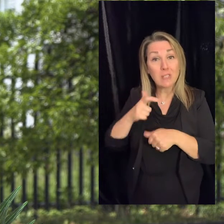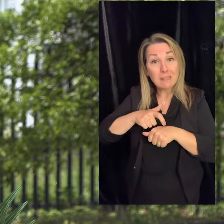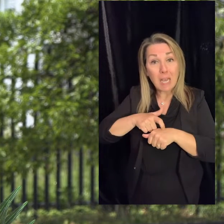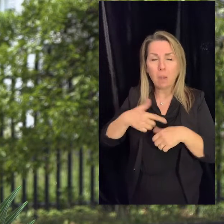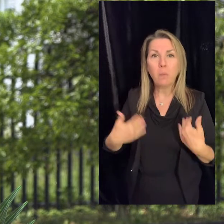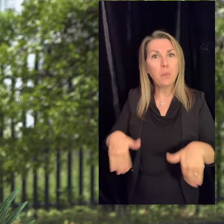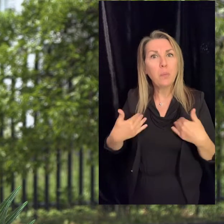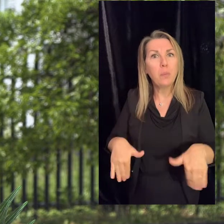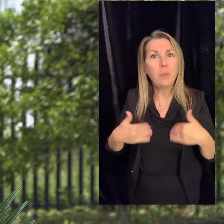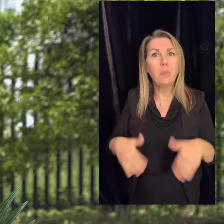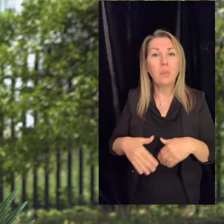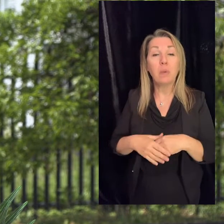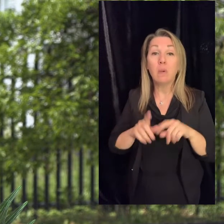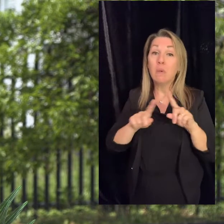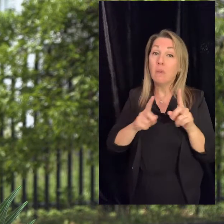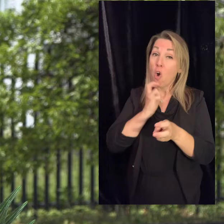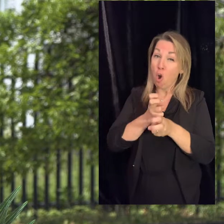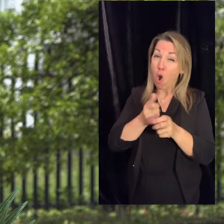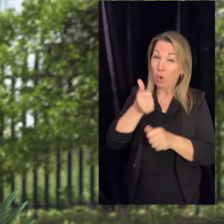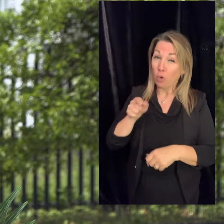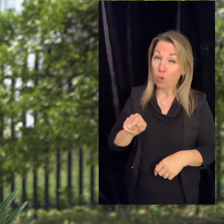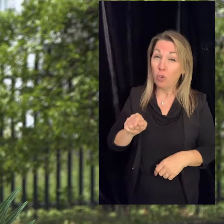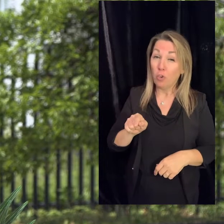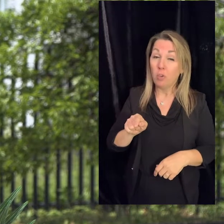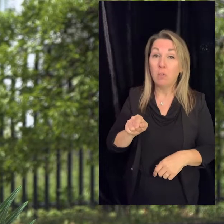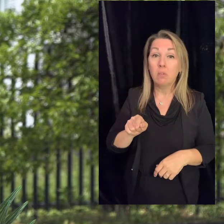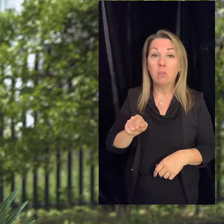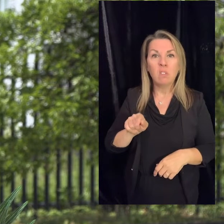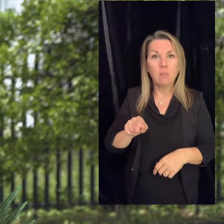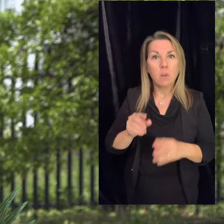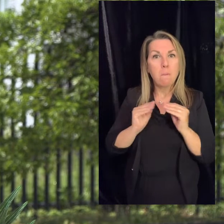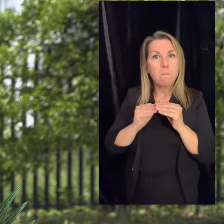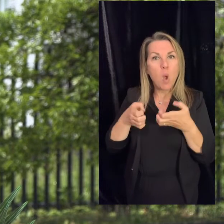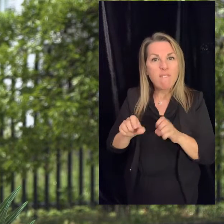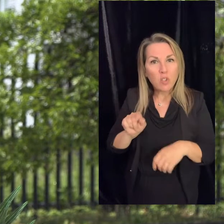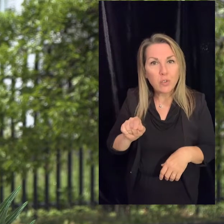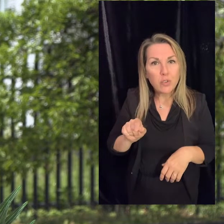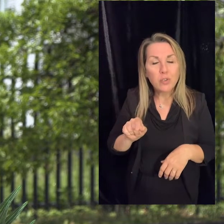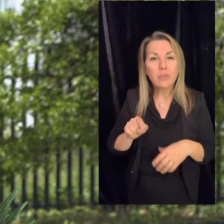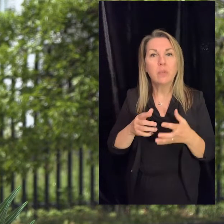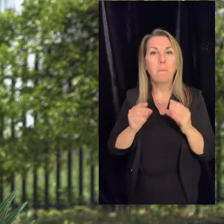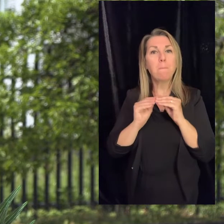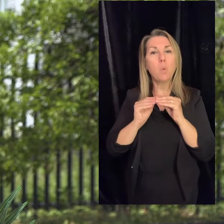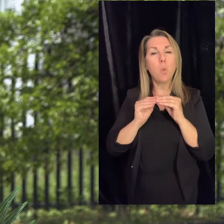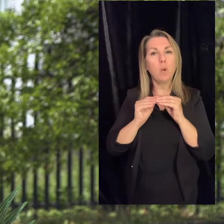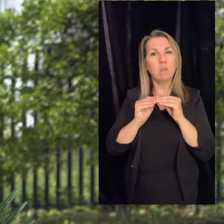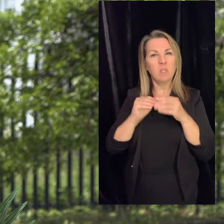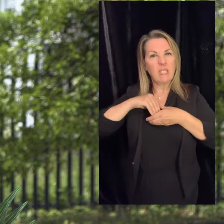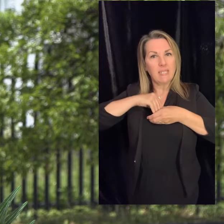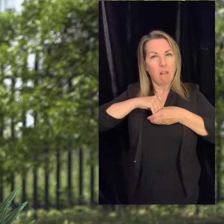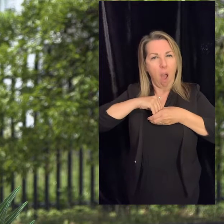time-consuming. And it's harder. These things take so much more effort, so much more